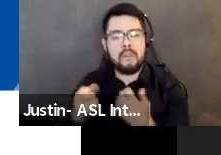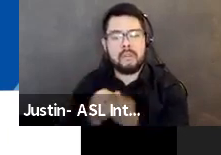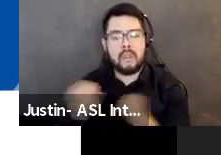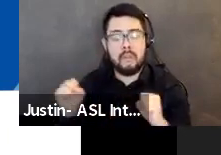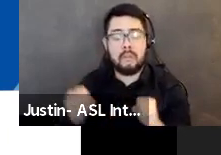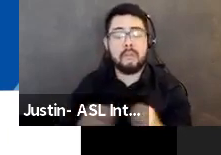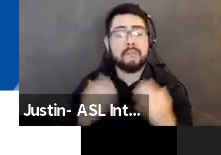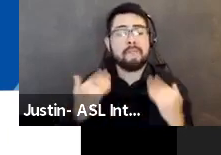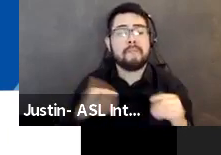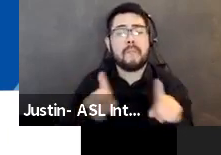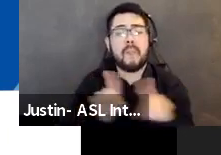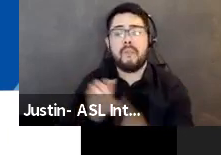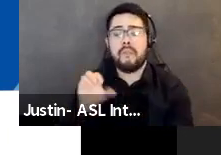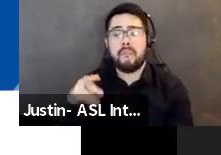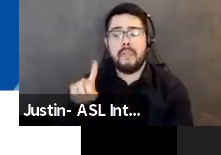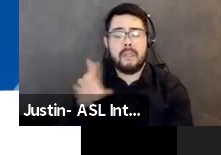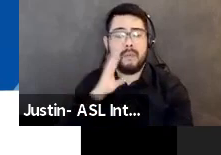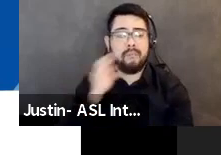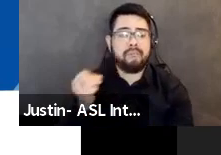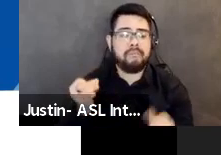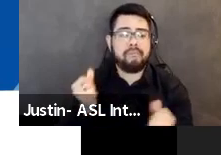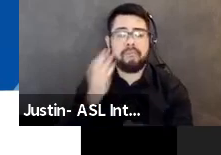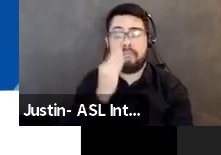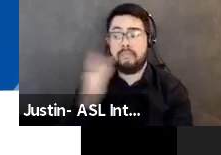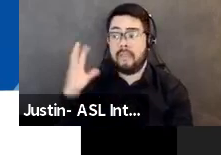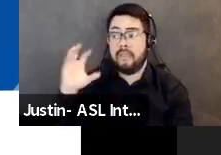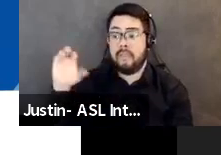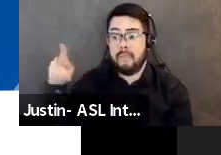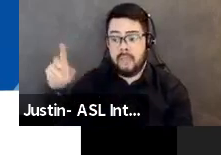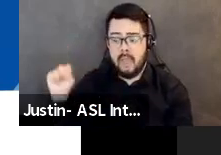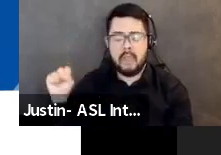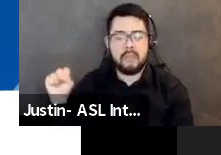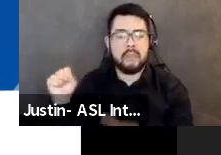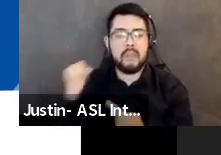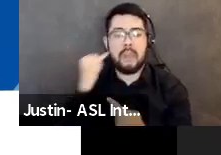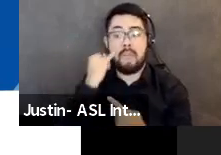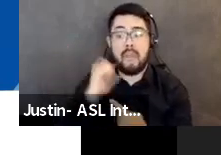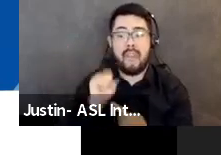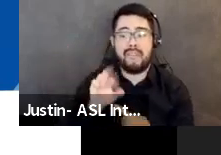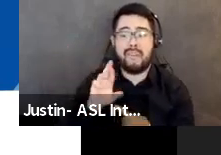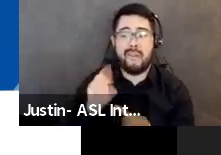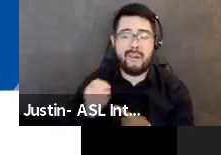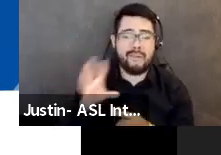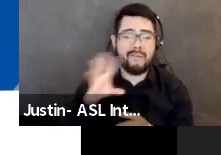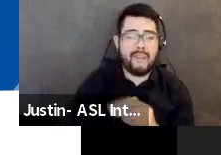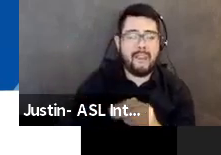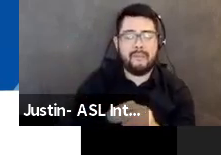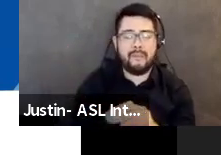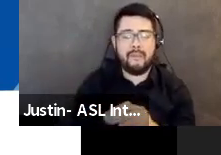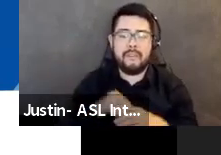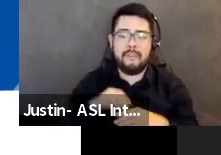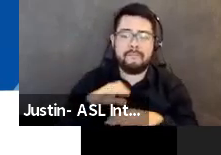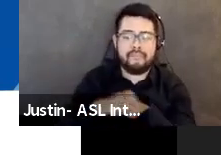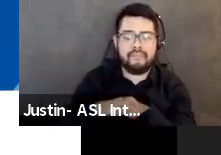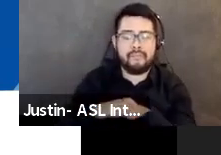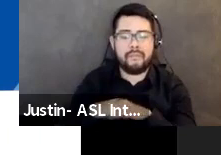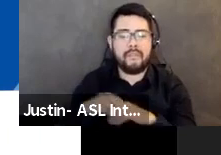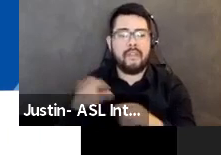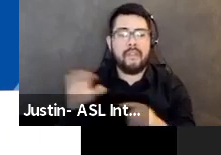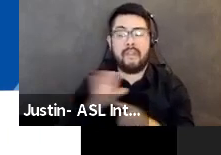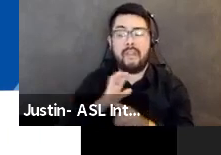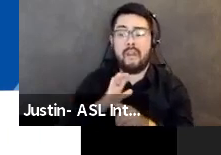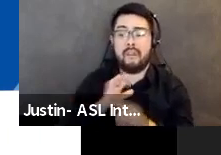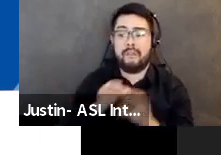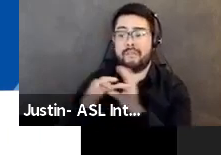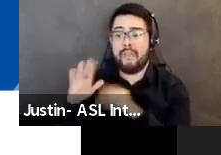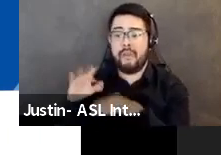notify cps of any incidents involving an sro use of force in connection with his or her duties they're